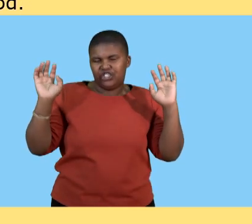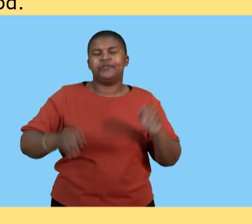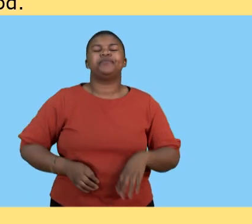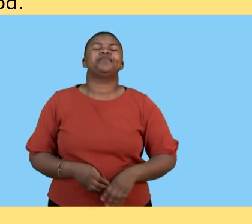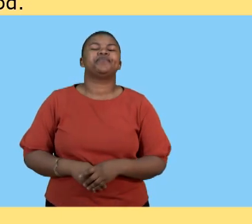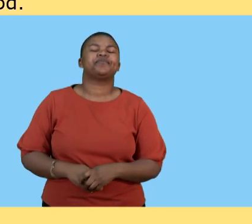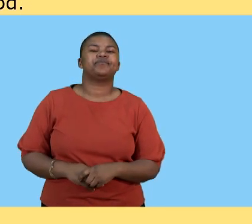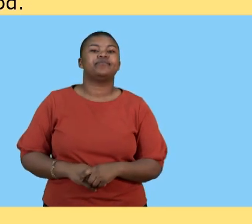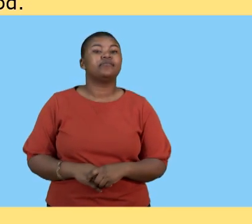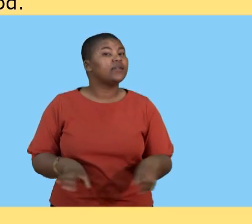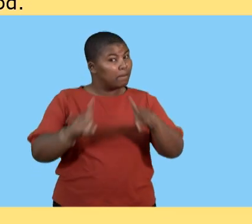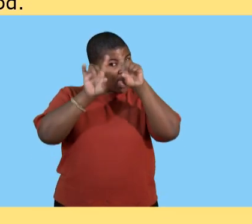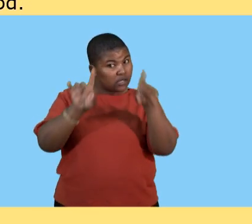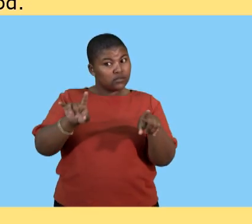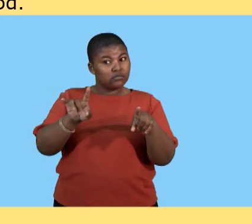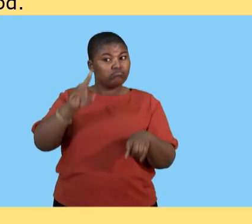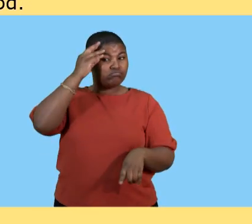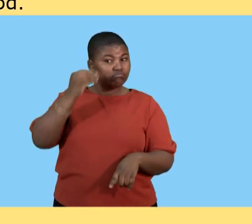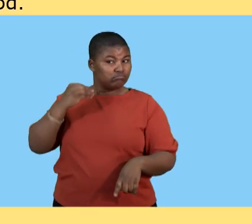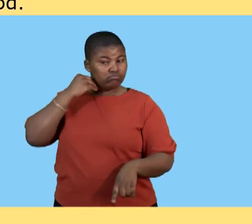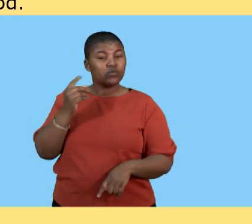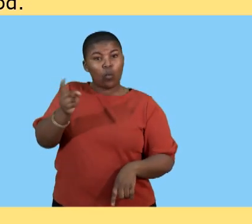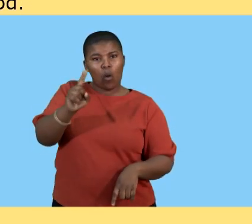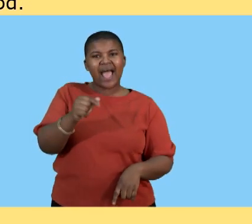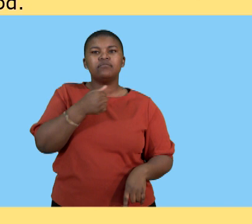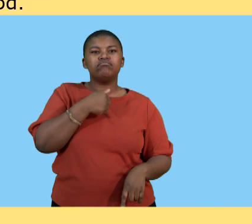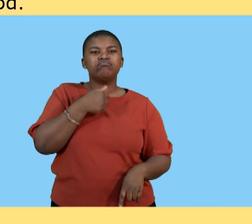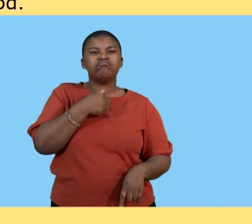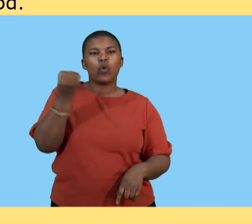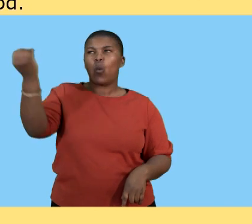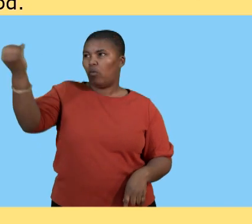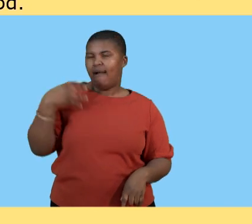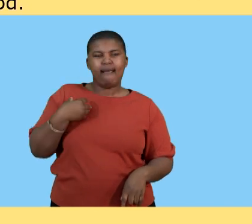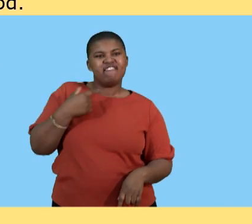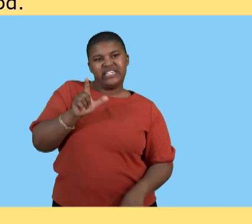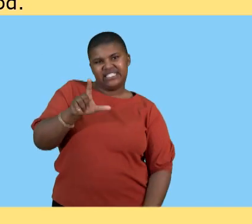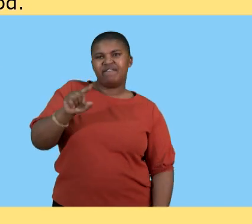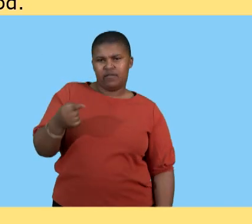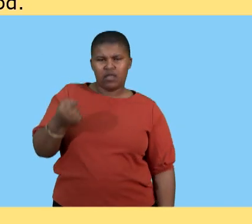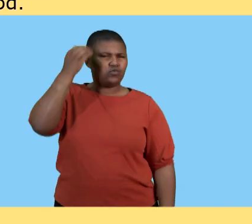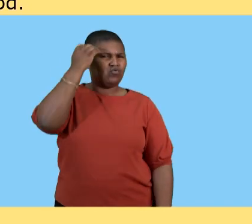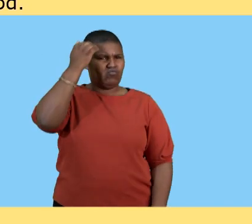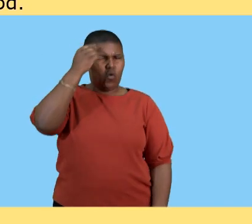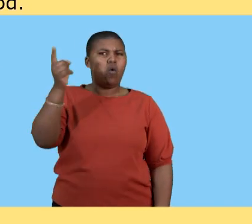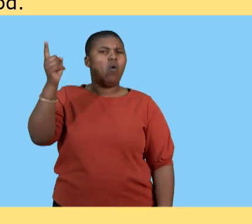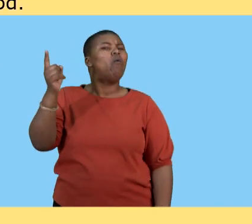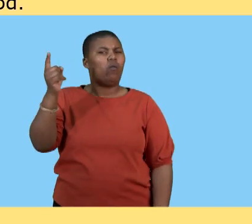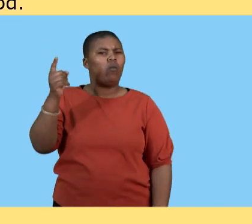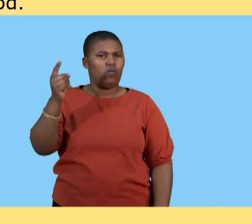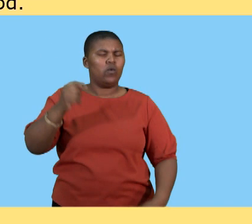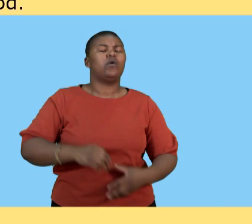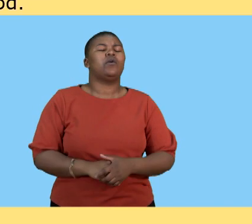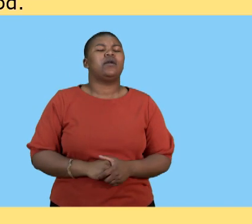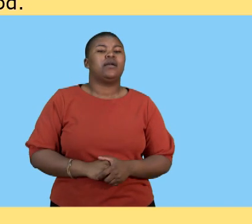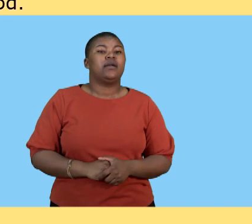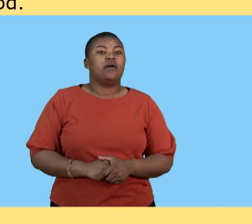stock that was destroyed. But we understand that we will only be covered for 7,000. That is what will only be